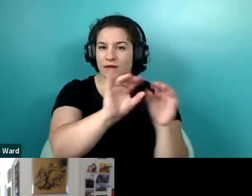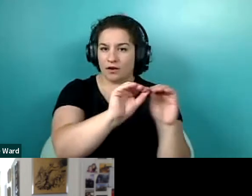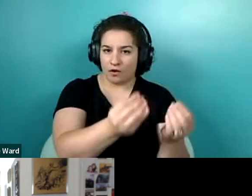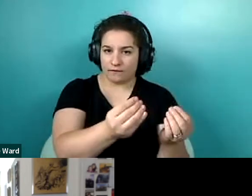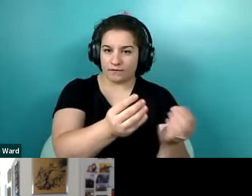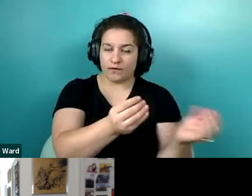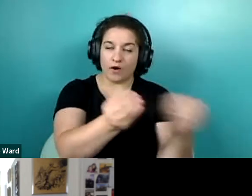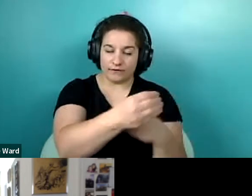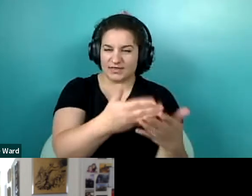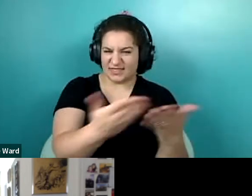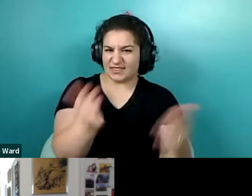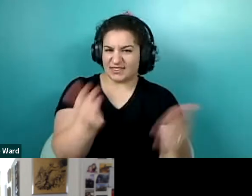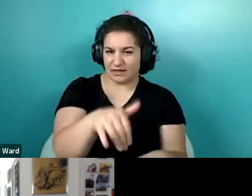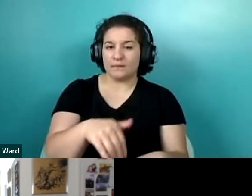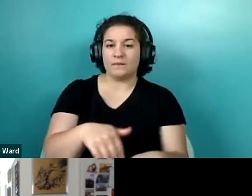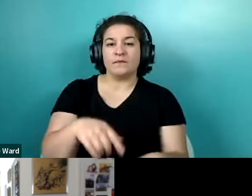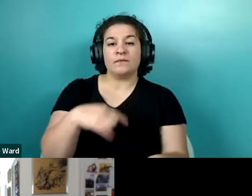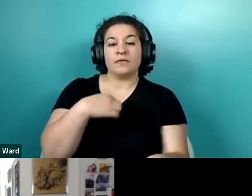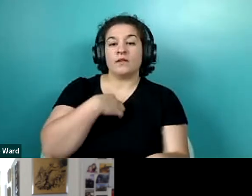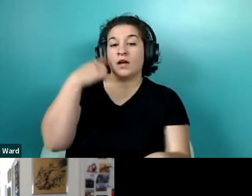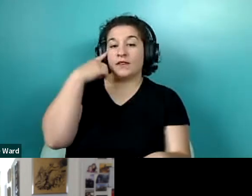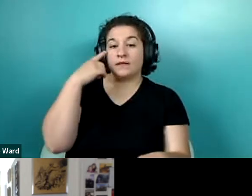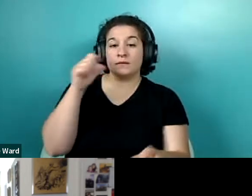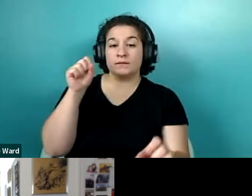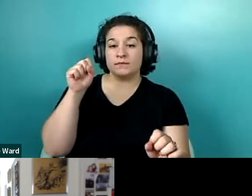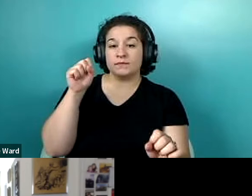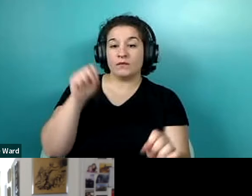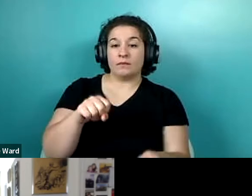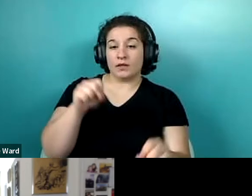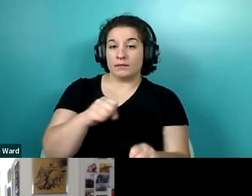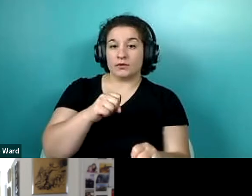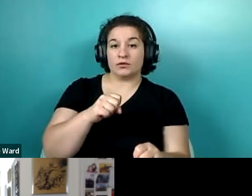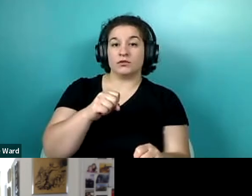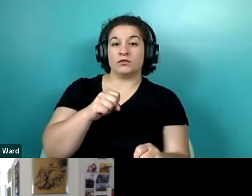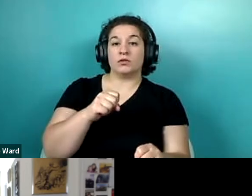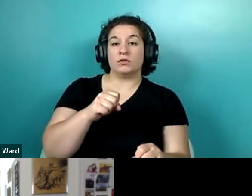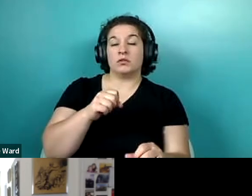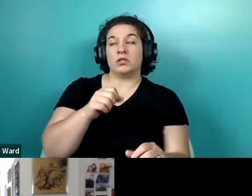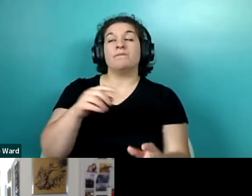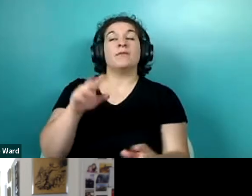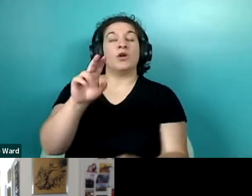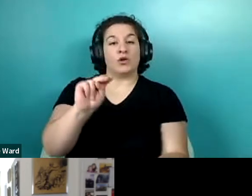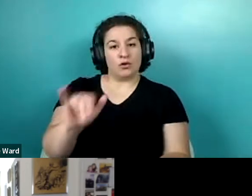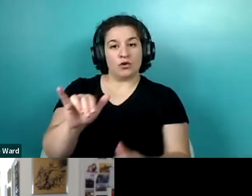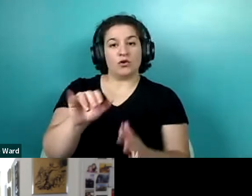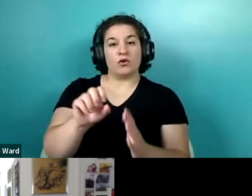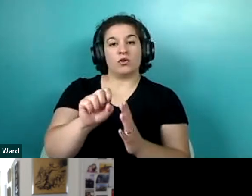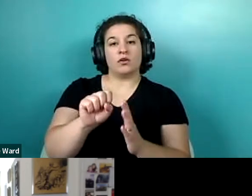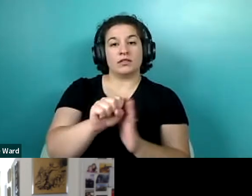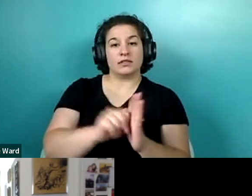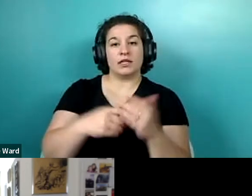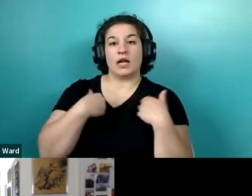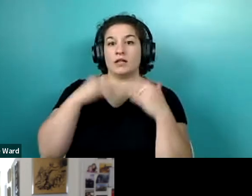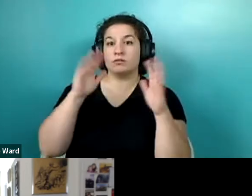Yeah, and I think being able to, I mean, New York's got some very good universities. University of Buffalo,